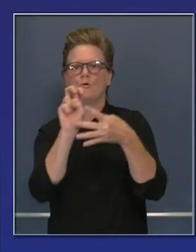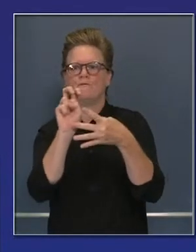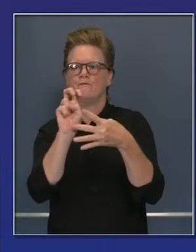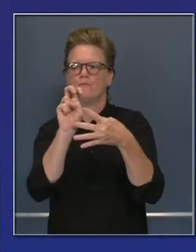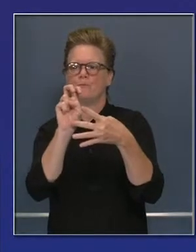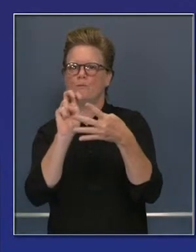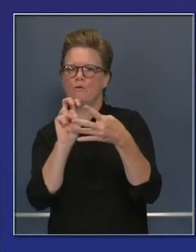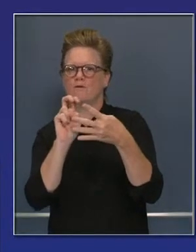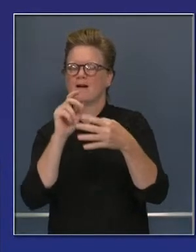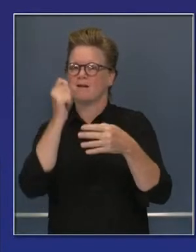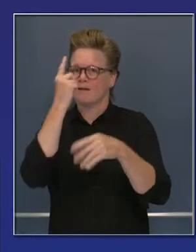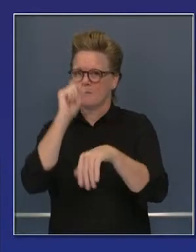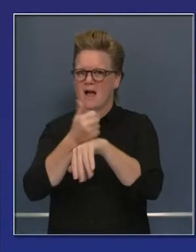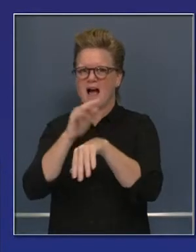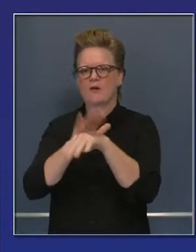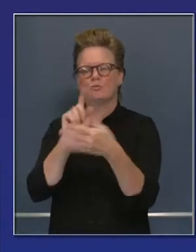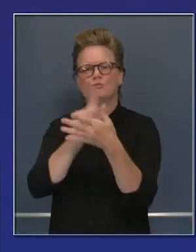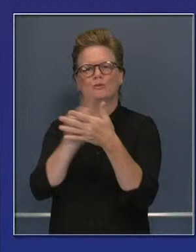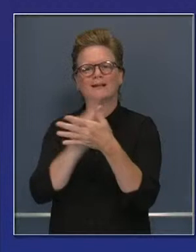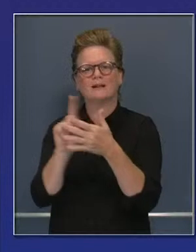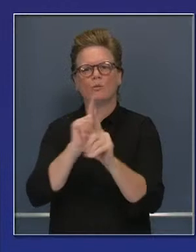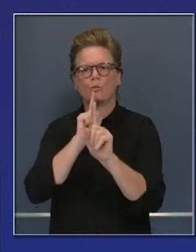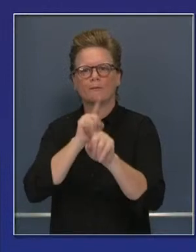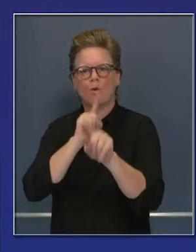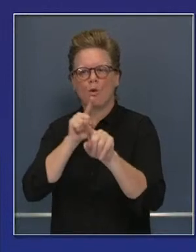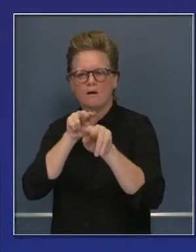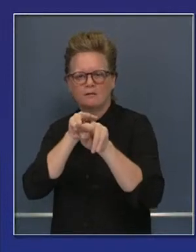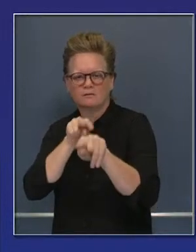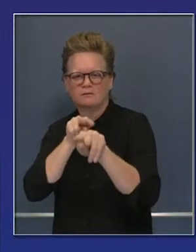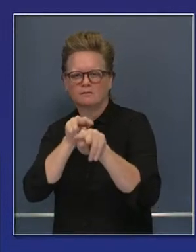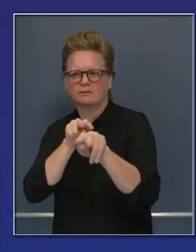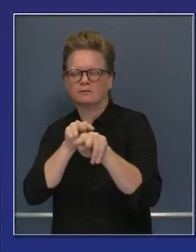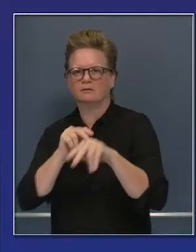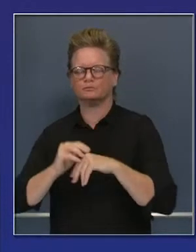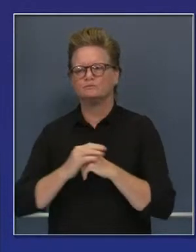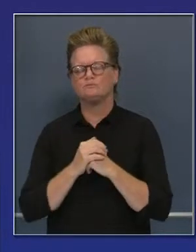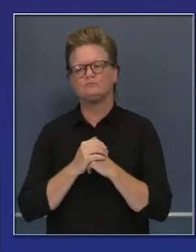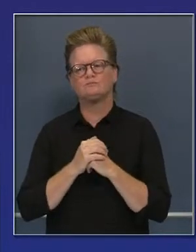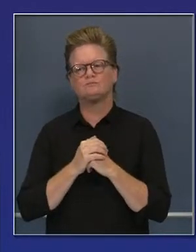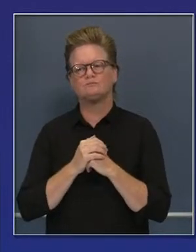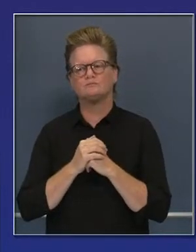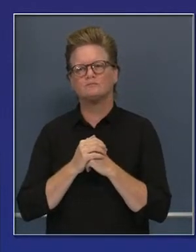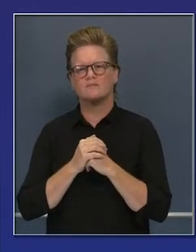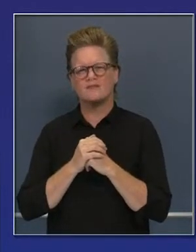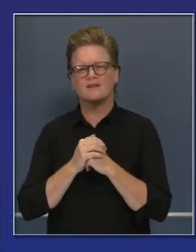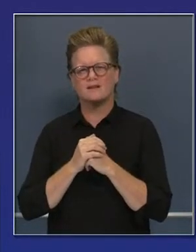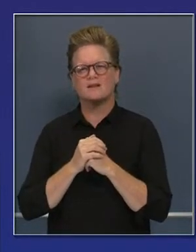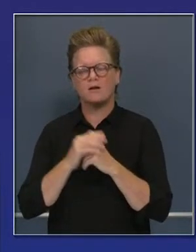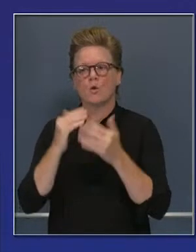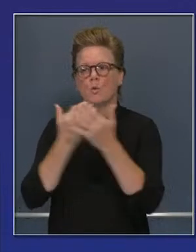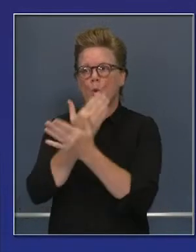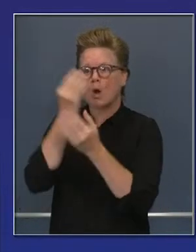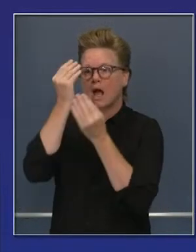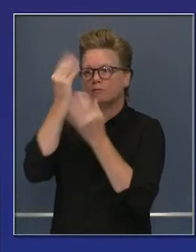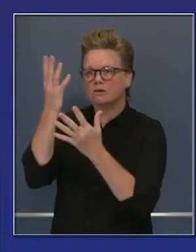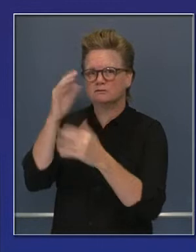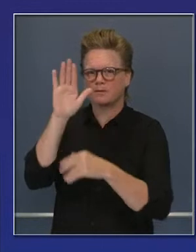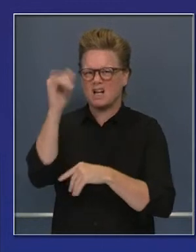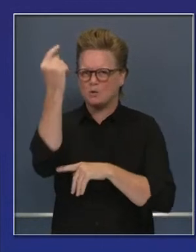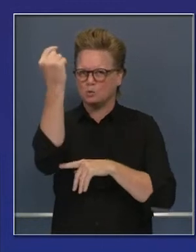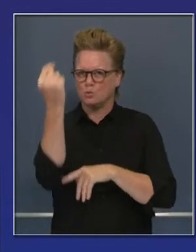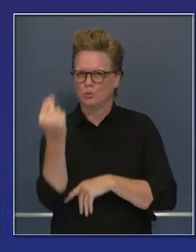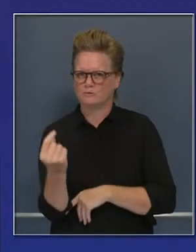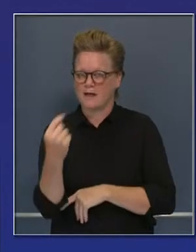the updated map of those that are in the purple, red, the moderate orange, and the minimal